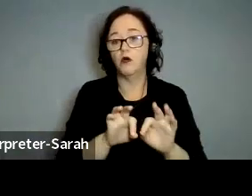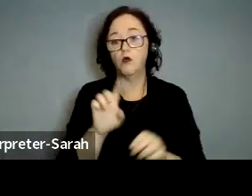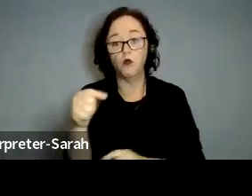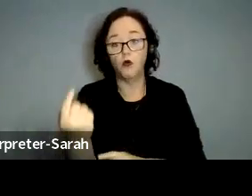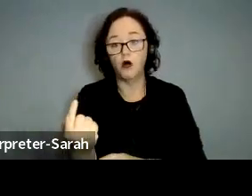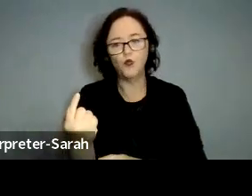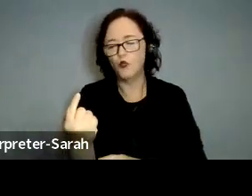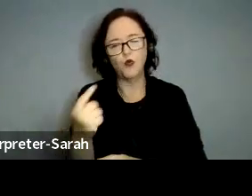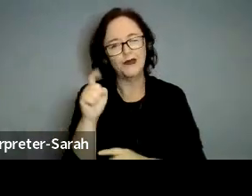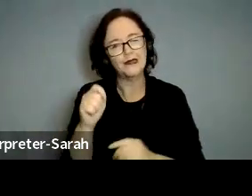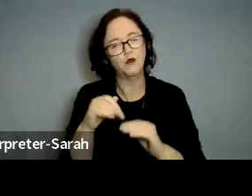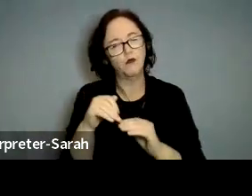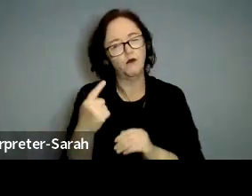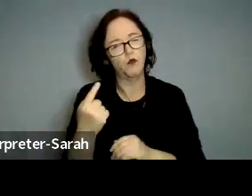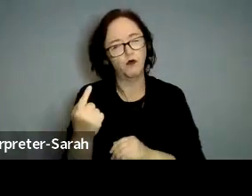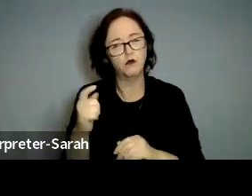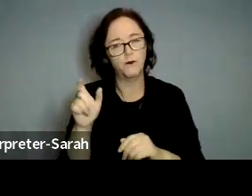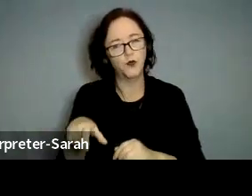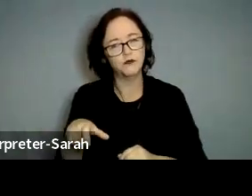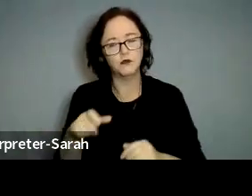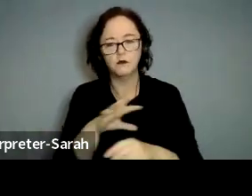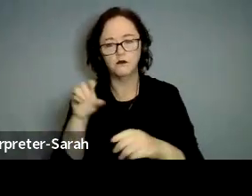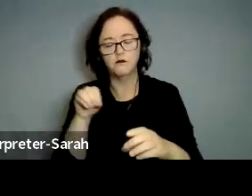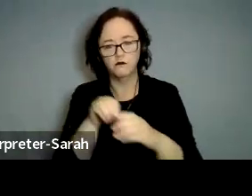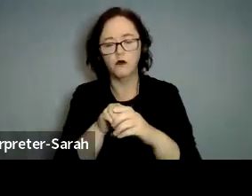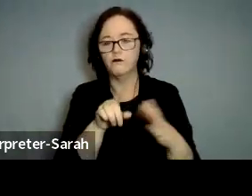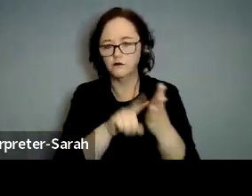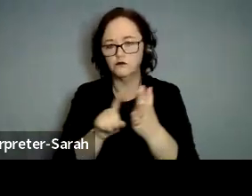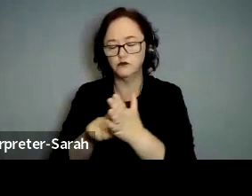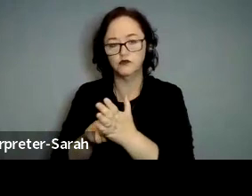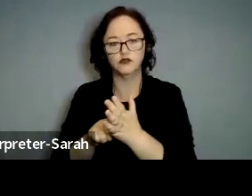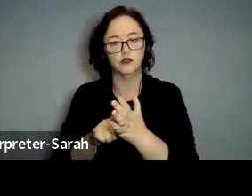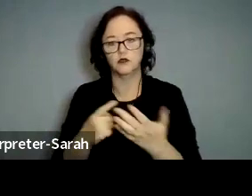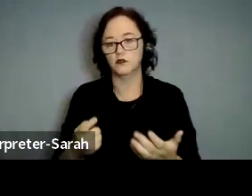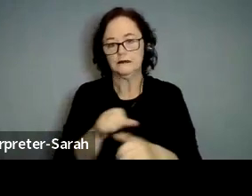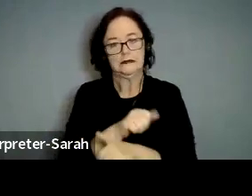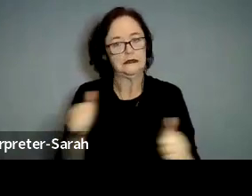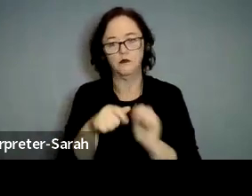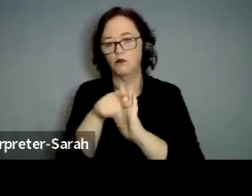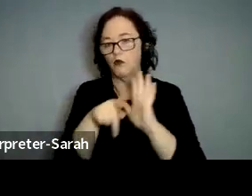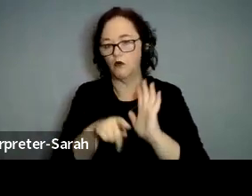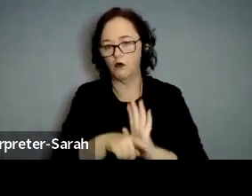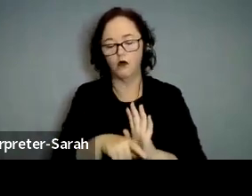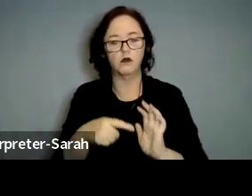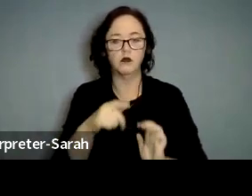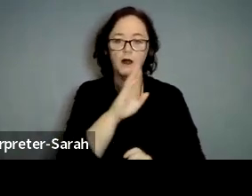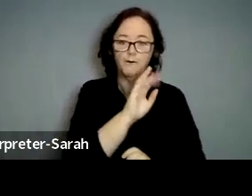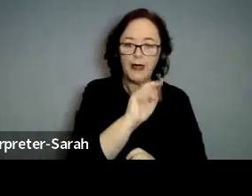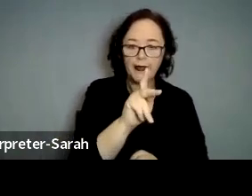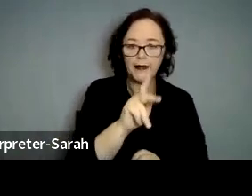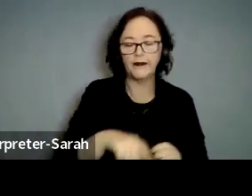involved in any one of our financial protocols, our banking, our payroll. We're going to talk about that in just a minute.